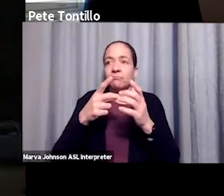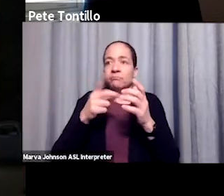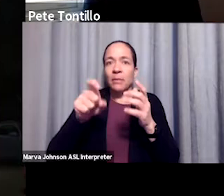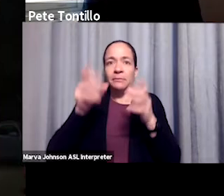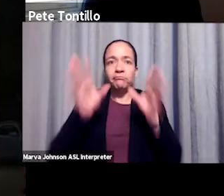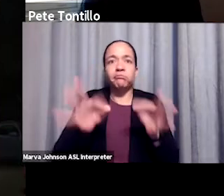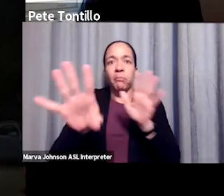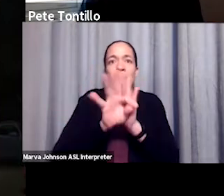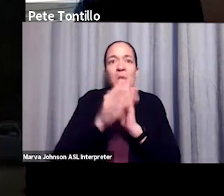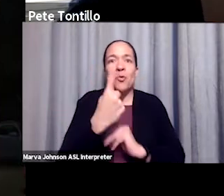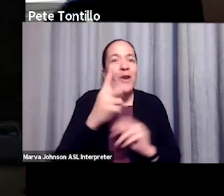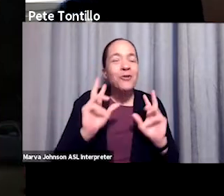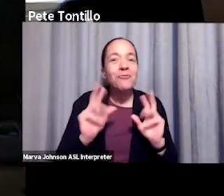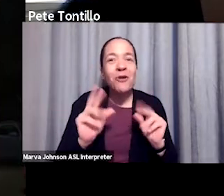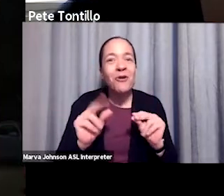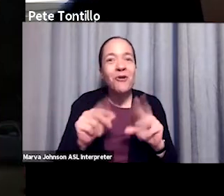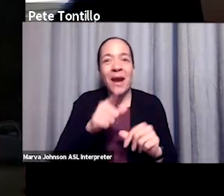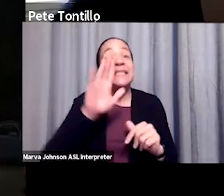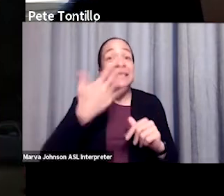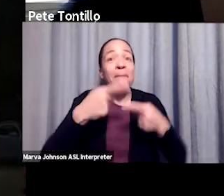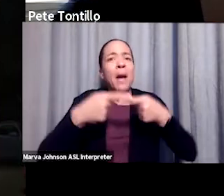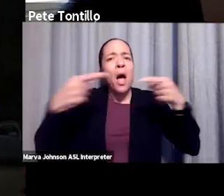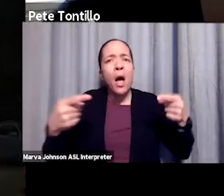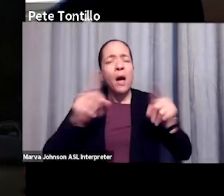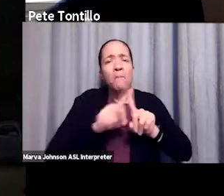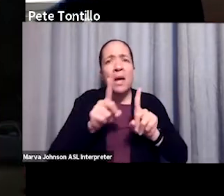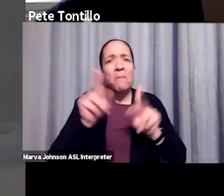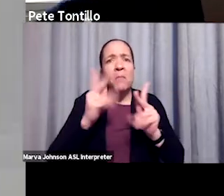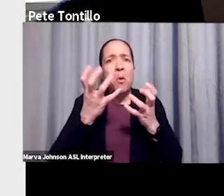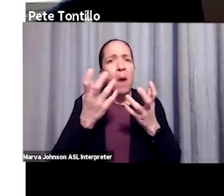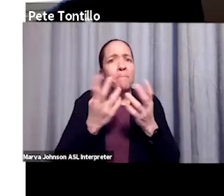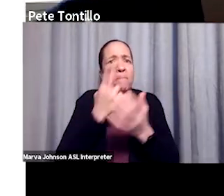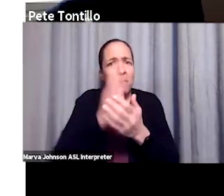at odds. And there's an opportunity to lift the one on the right up,